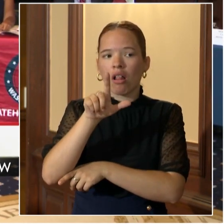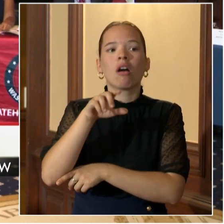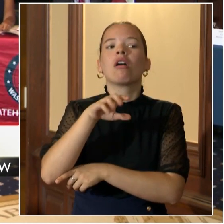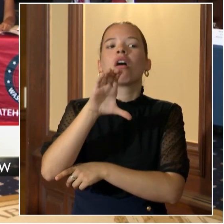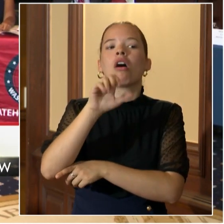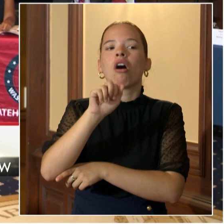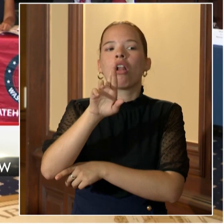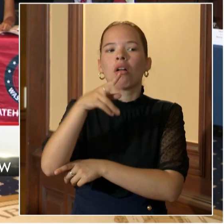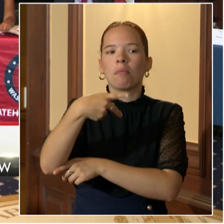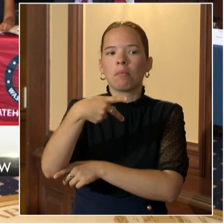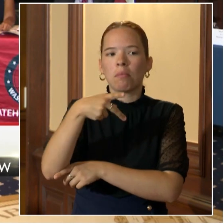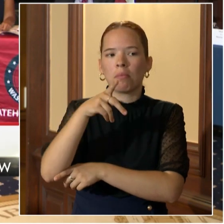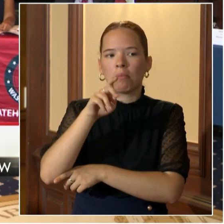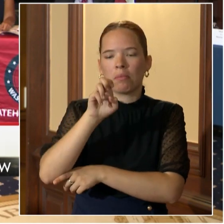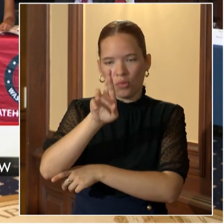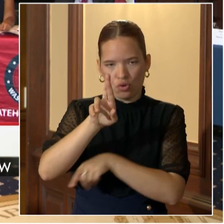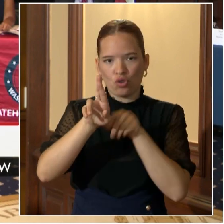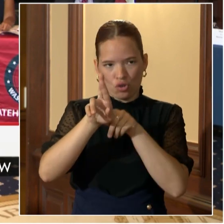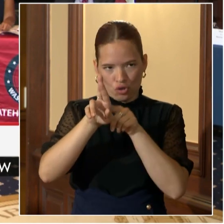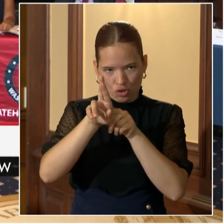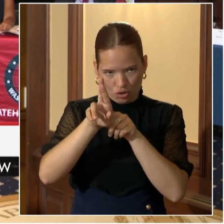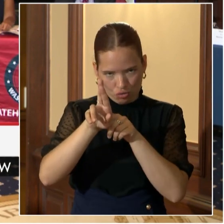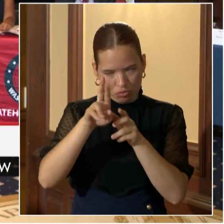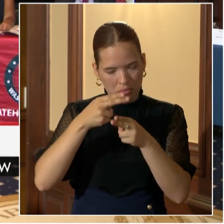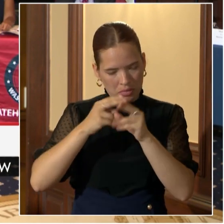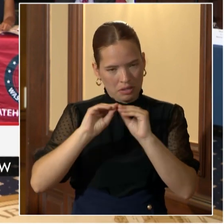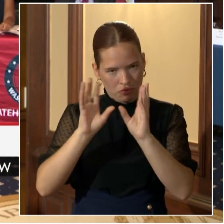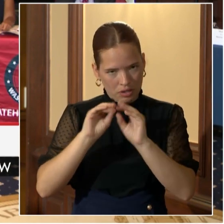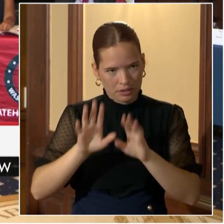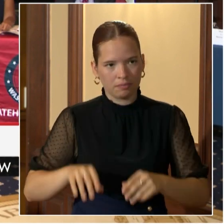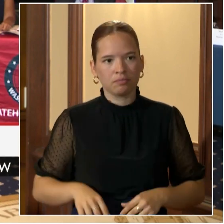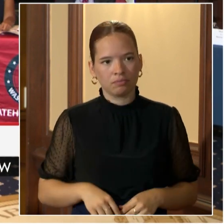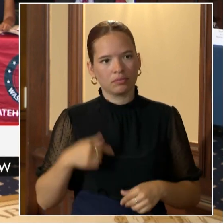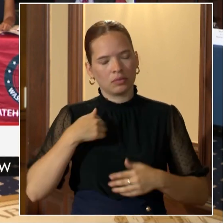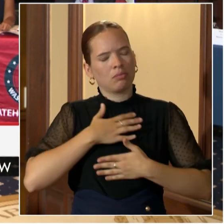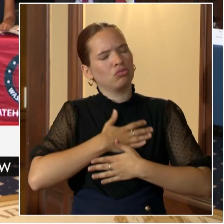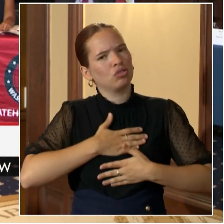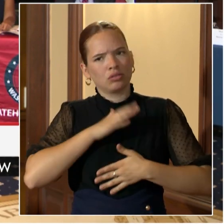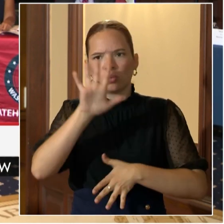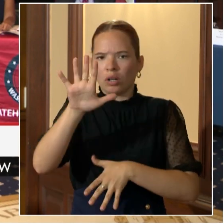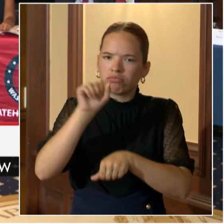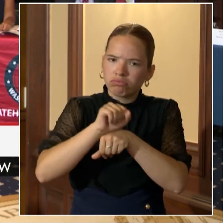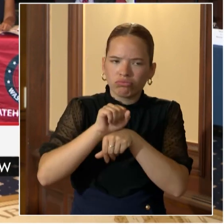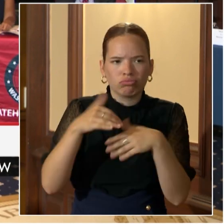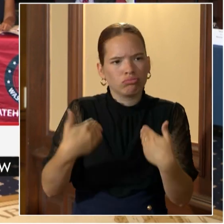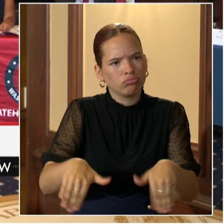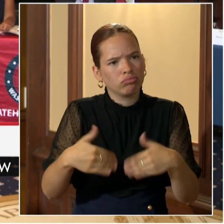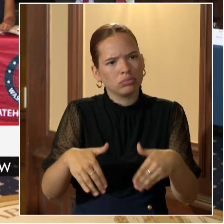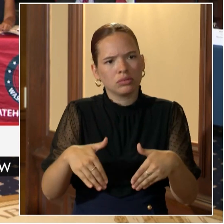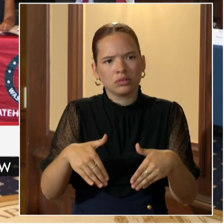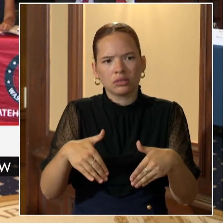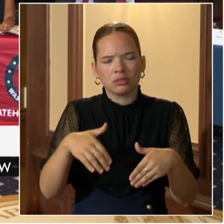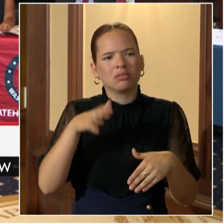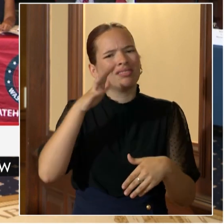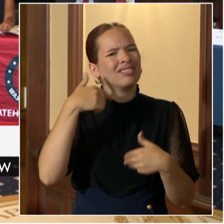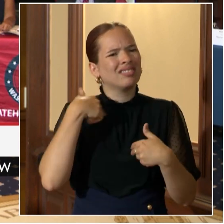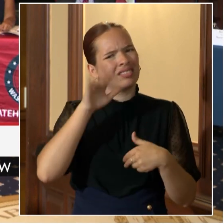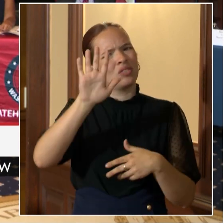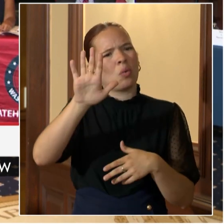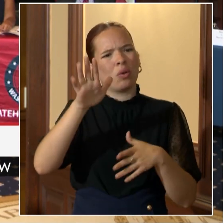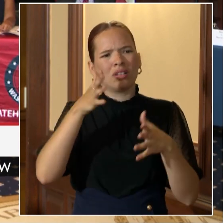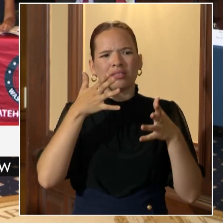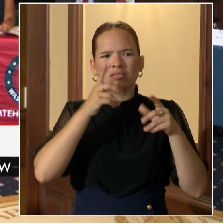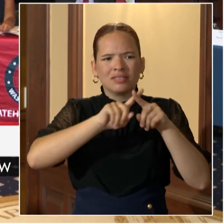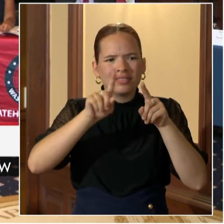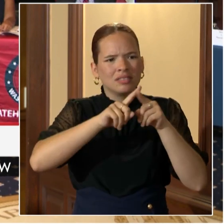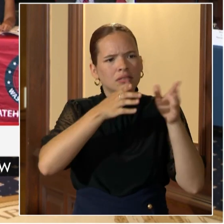Way. We have a variety of streets named for certain senators who've been helpful. Charles Percy comes to